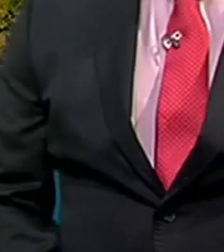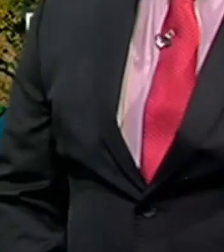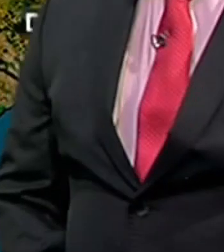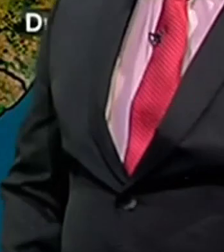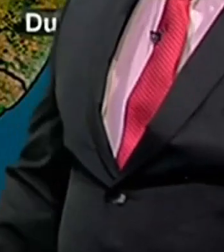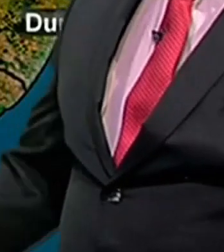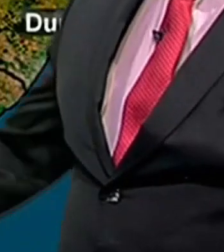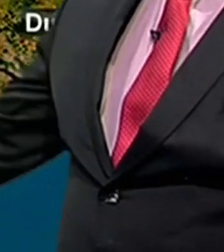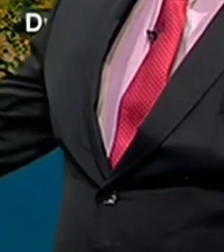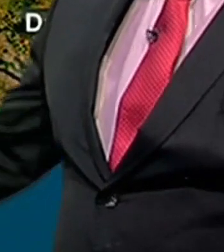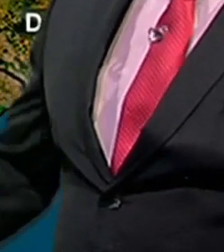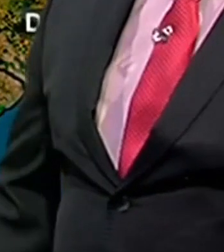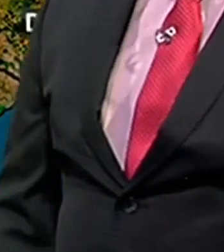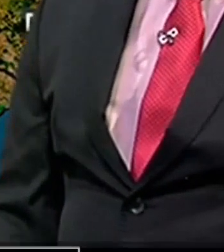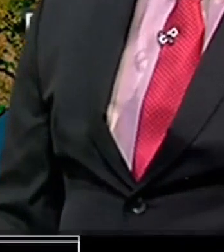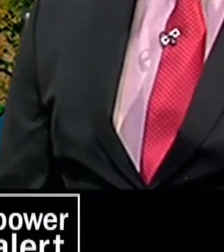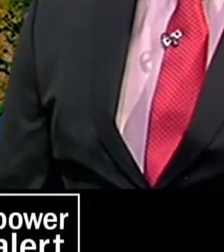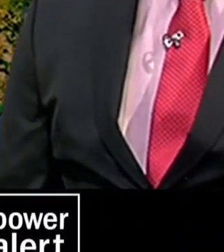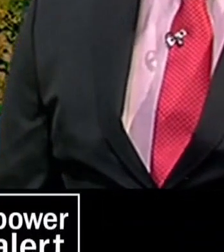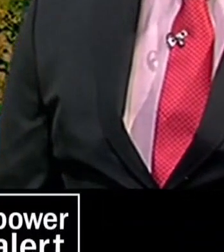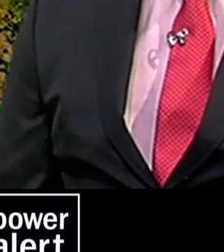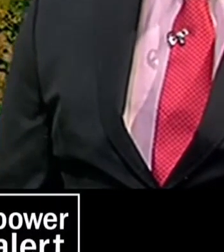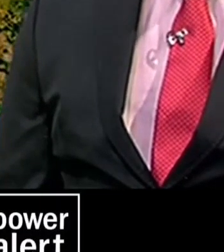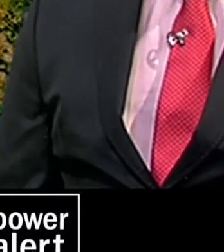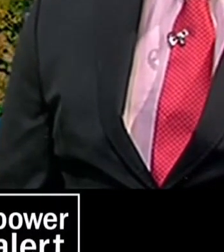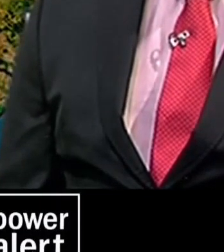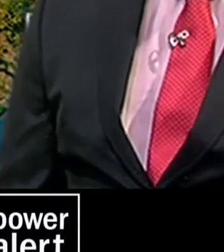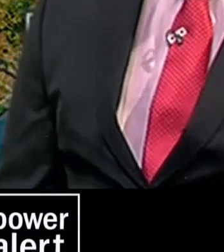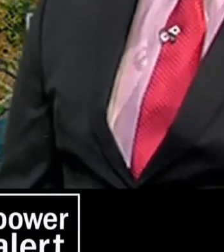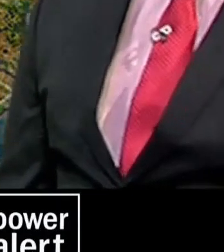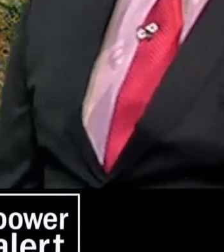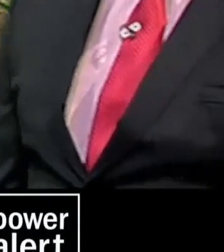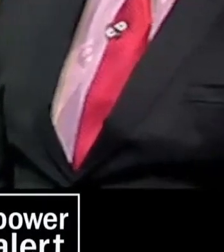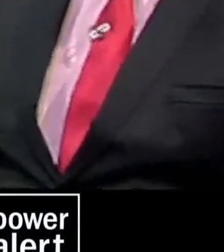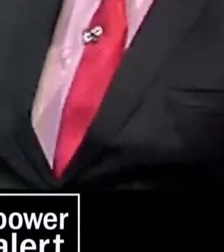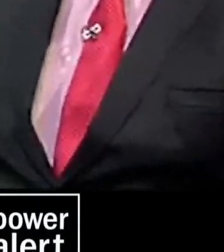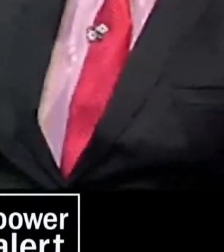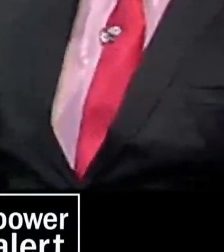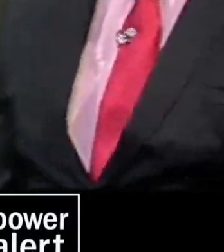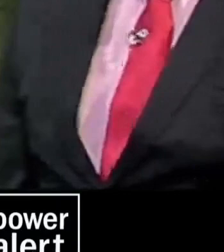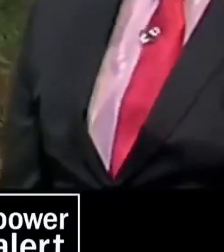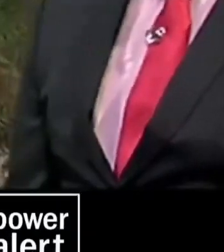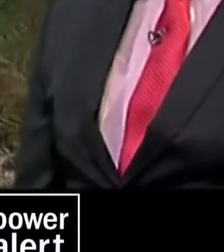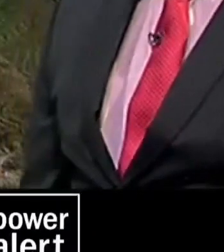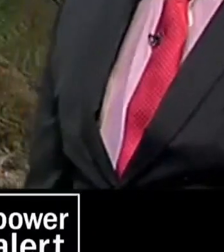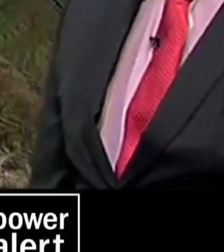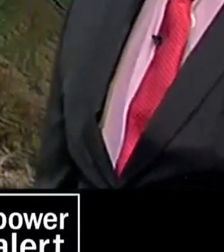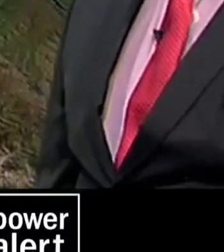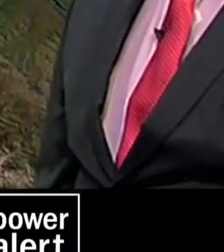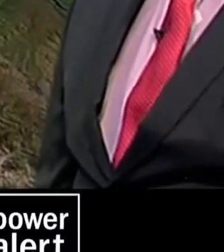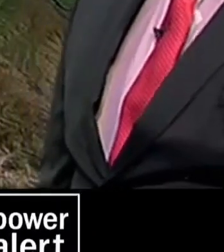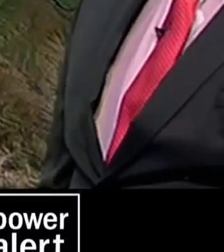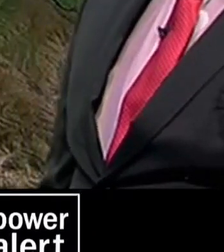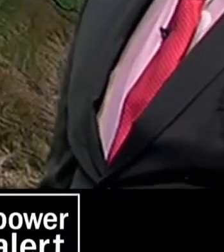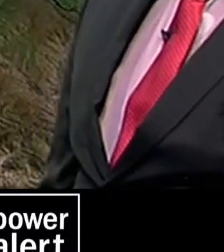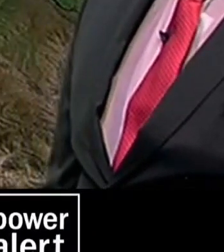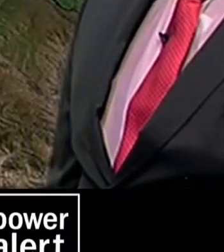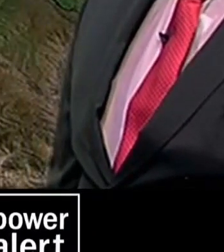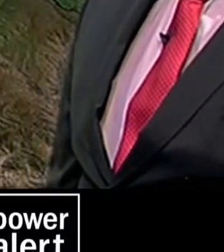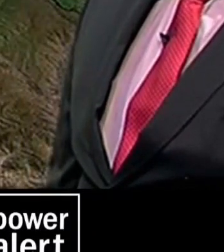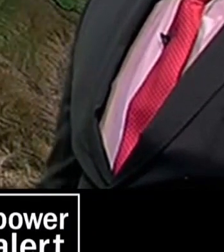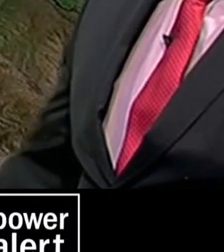mollo dikaolong tsena tse bohareng mme ka ho ha re kgothaletsa gore mollo ka ho tetswa e tla re ha re sheba hona tsatsing la ka tseno re ka lebella gore